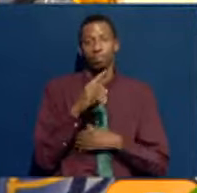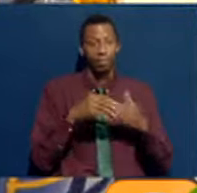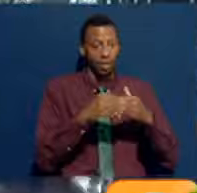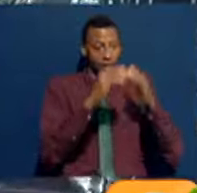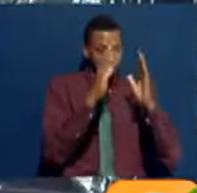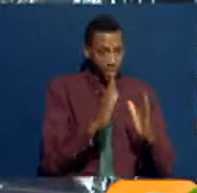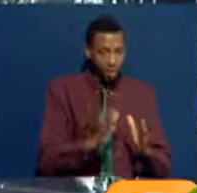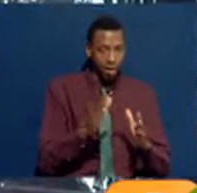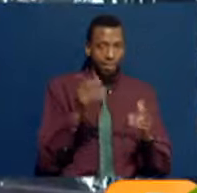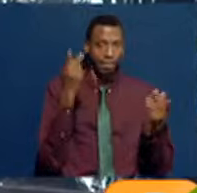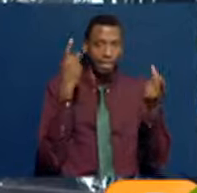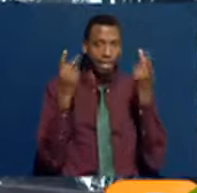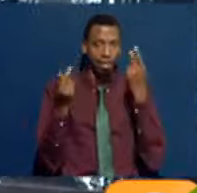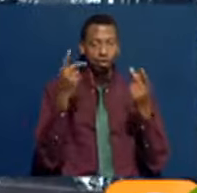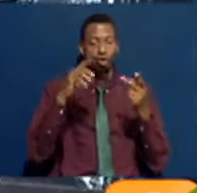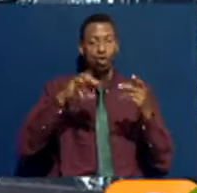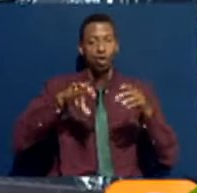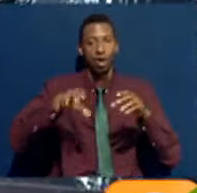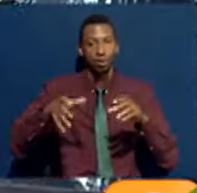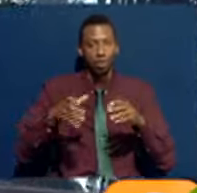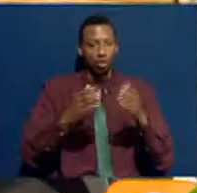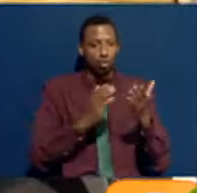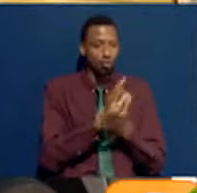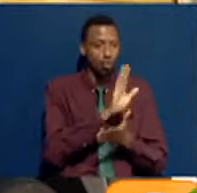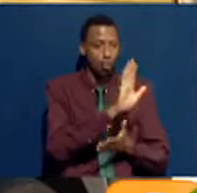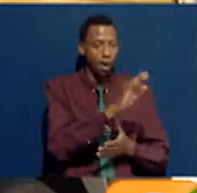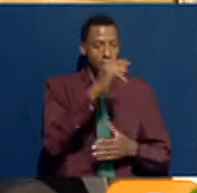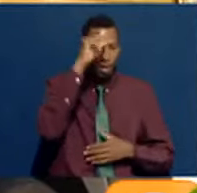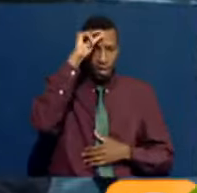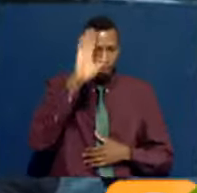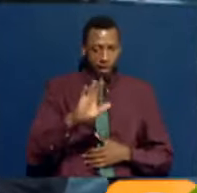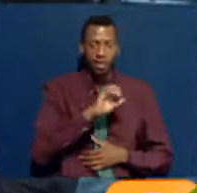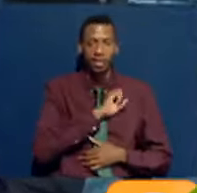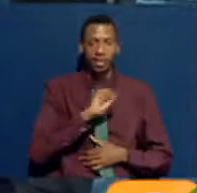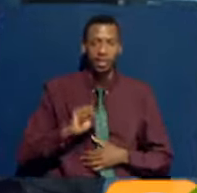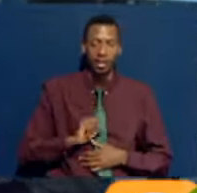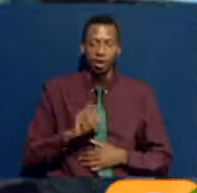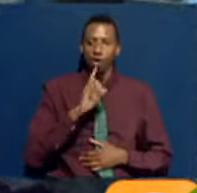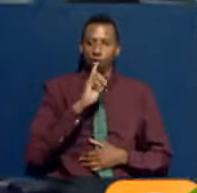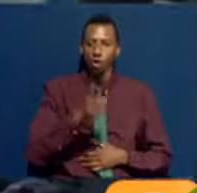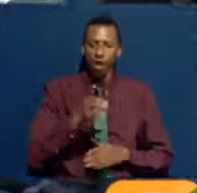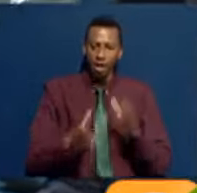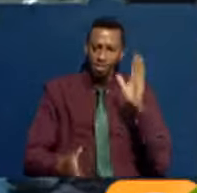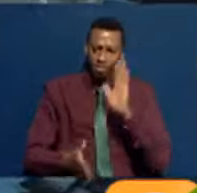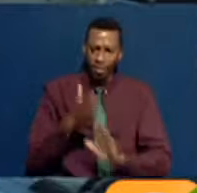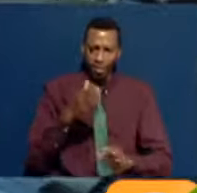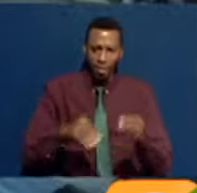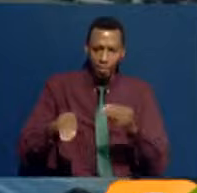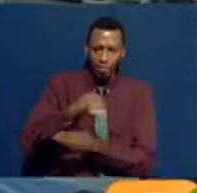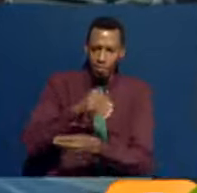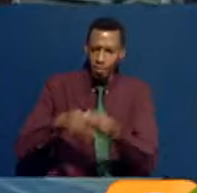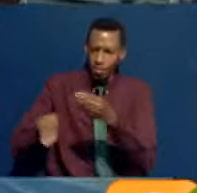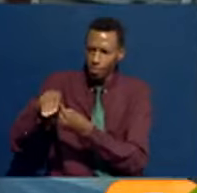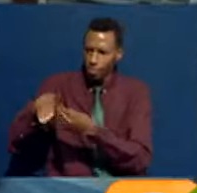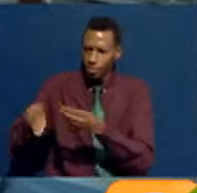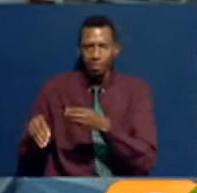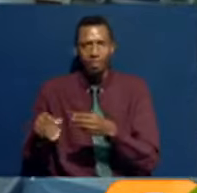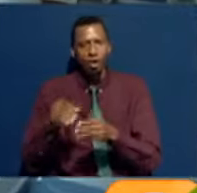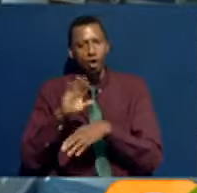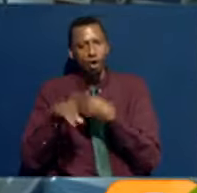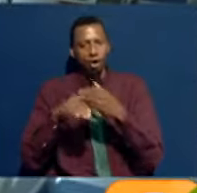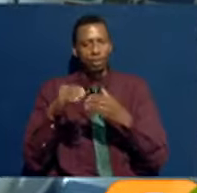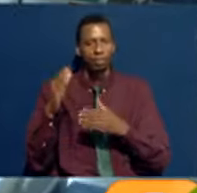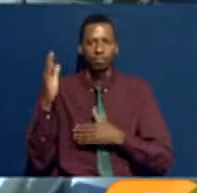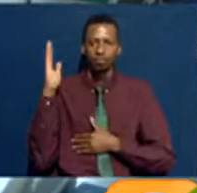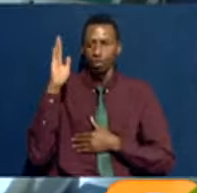Eric Mutai and Senator Aaron Cheruiyot, have called for an immediate reshuffle of the security heads in the area, accusing them of